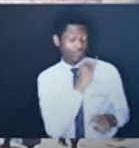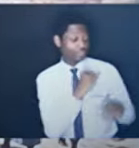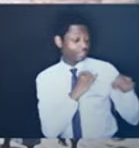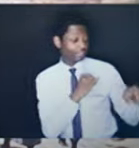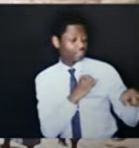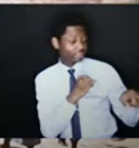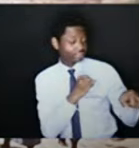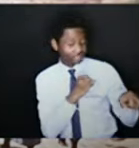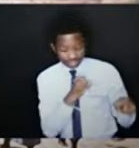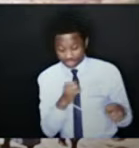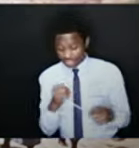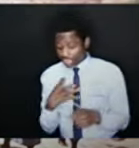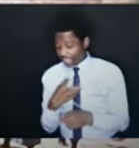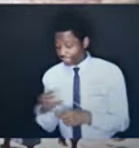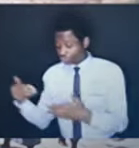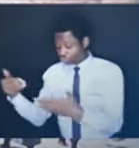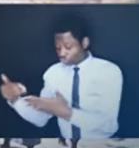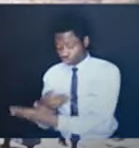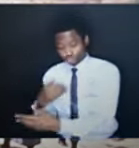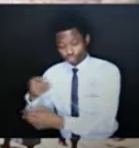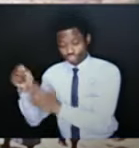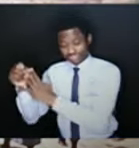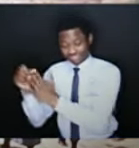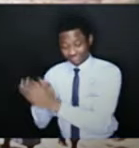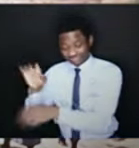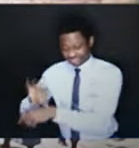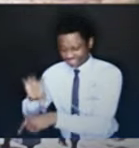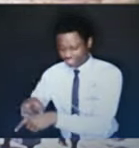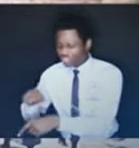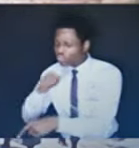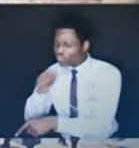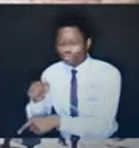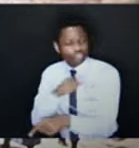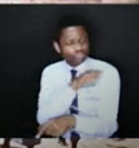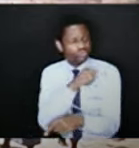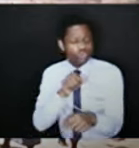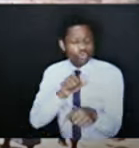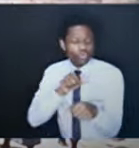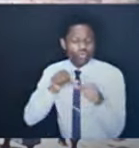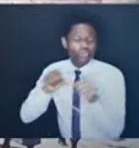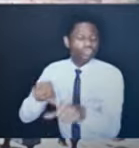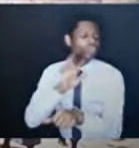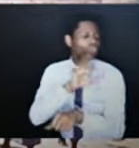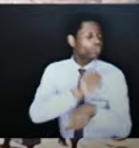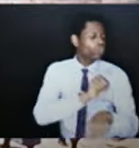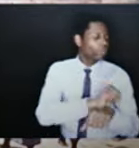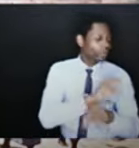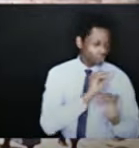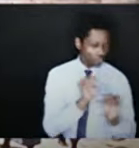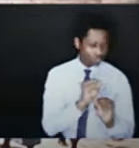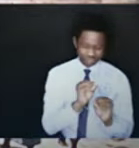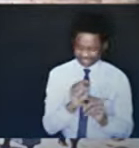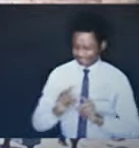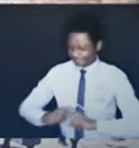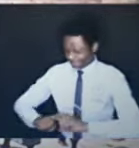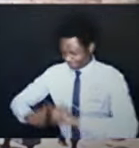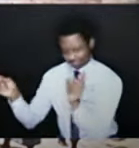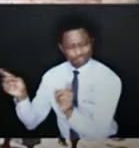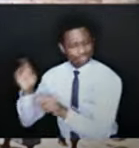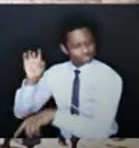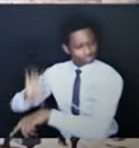New Testament church is not a continuation of the life of Israel in the Old Testament.